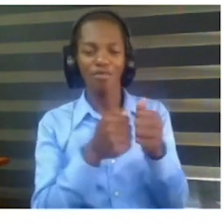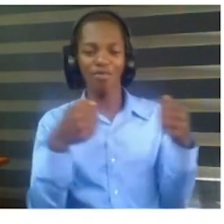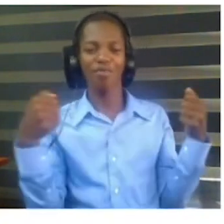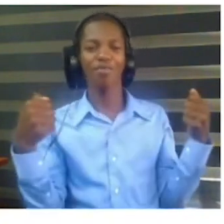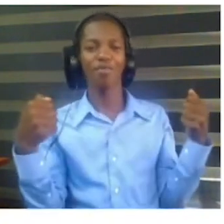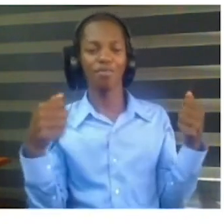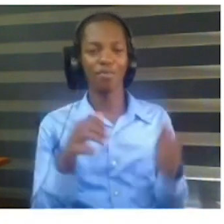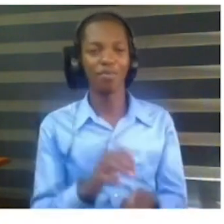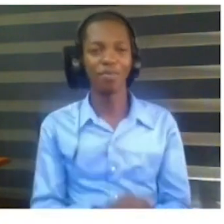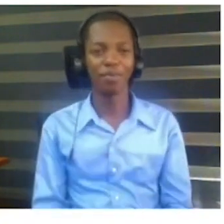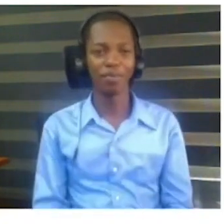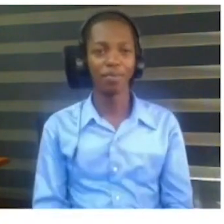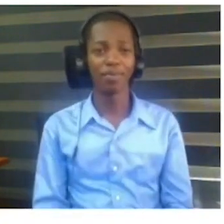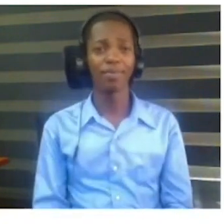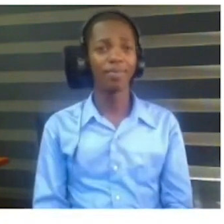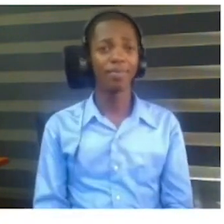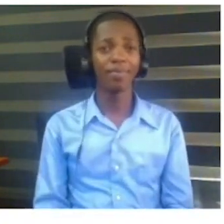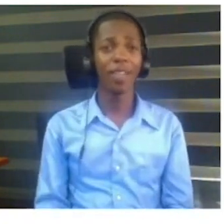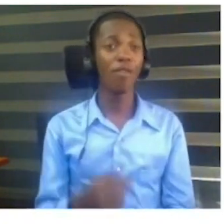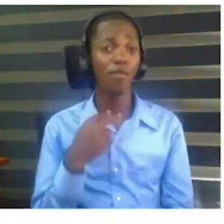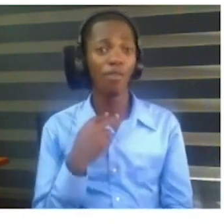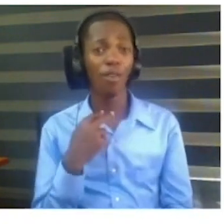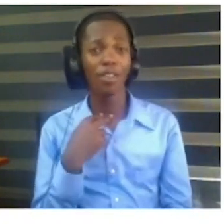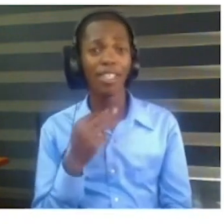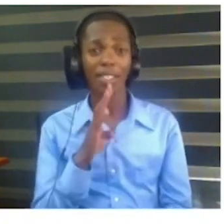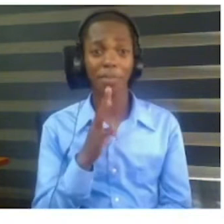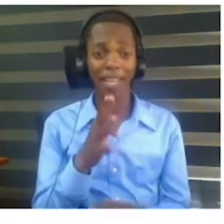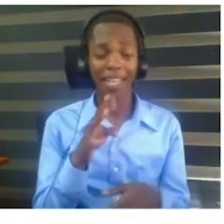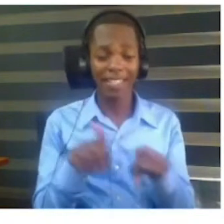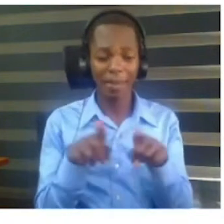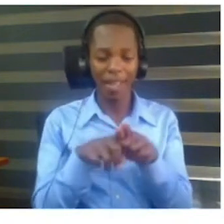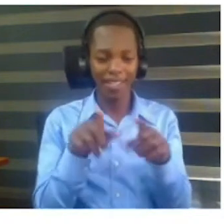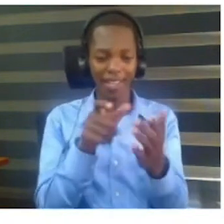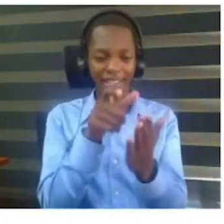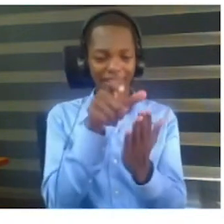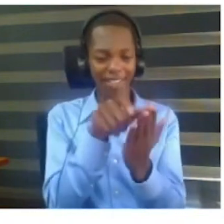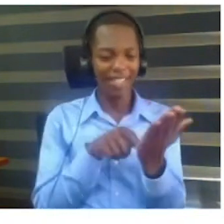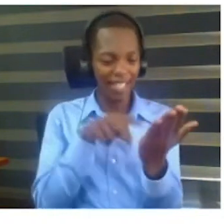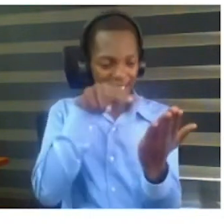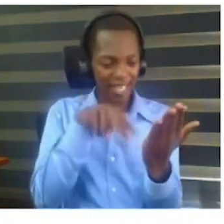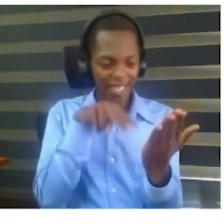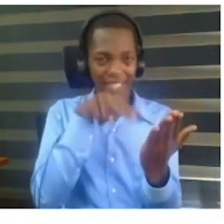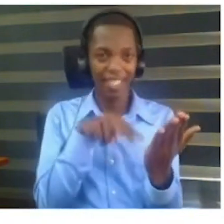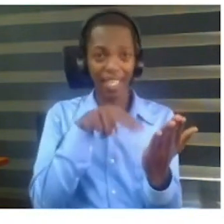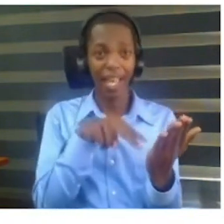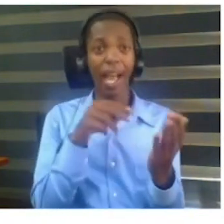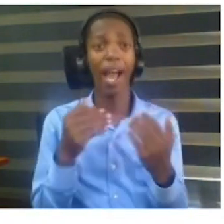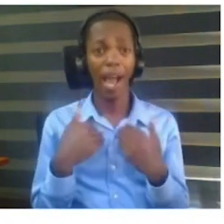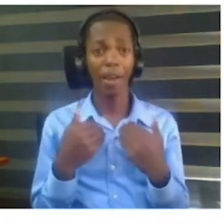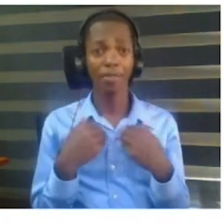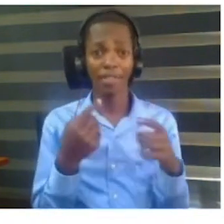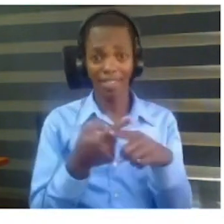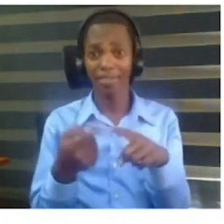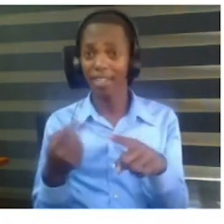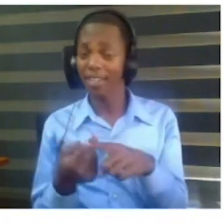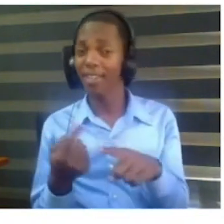So the voice speaking was a screen reader, and there are different screen readers on different platforms. The